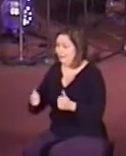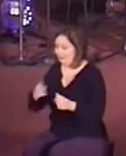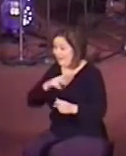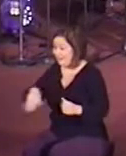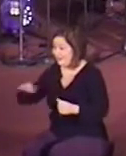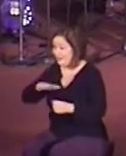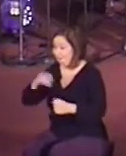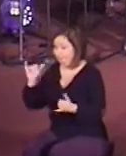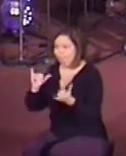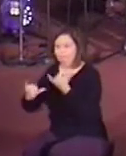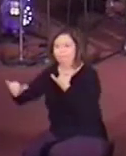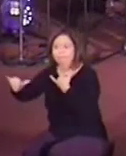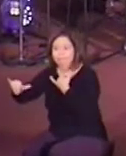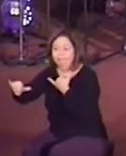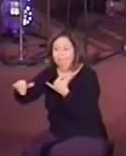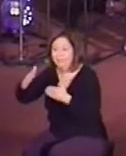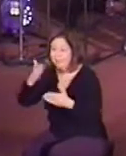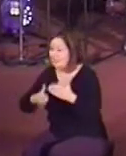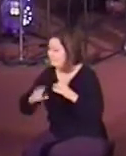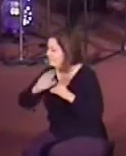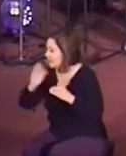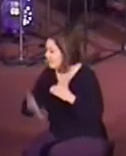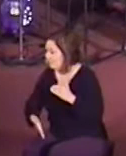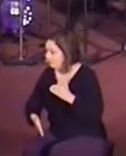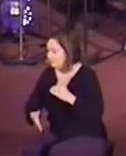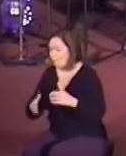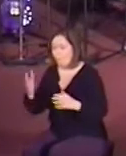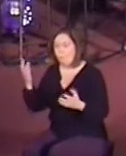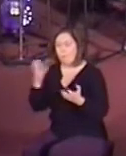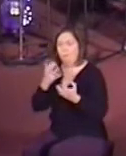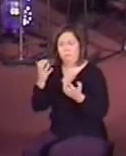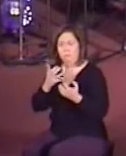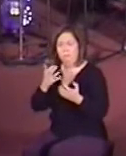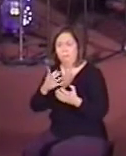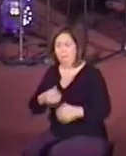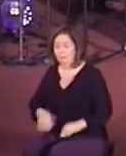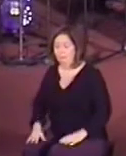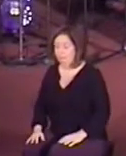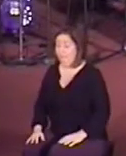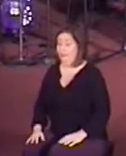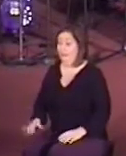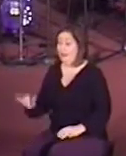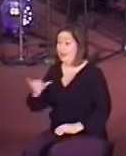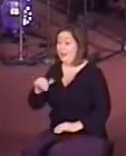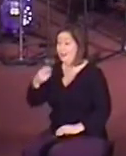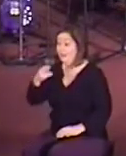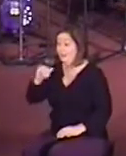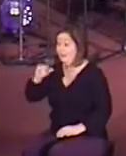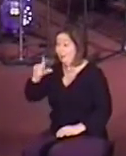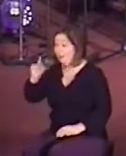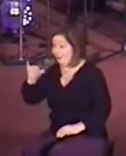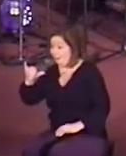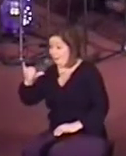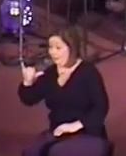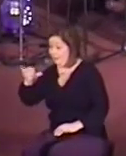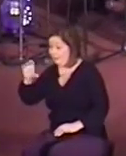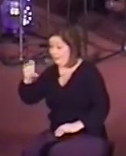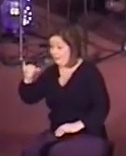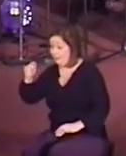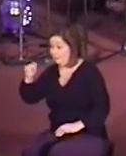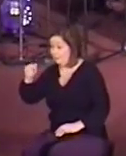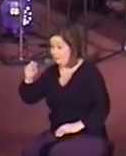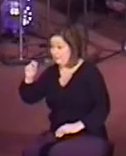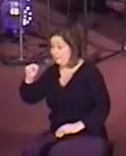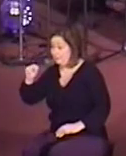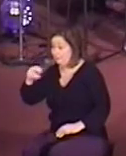and his dominion has no end. That's a pretty incredible thing. I mean, that's like Hillary Clinton or Donald Trump or